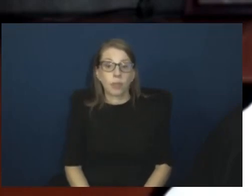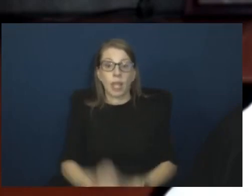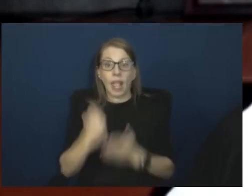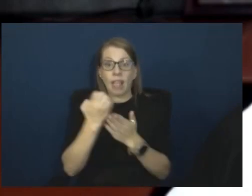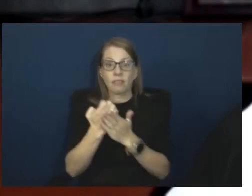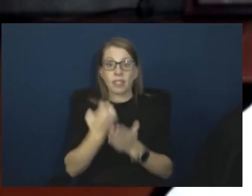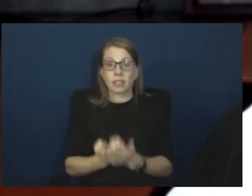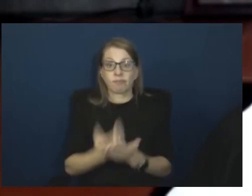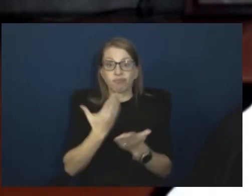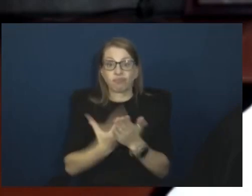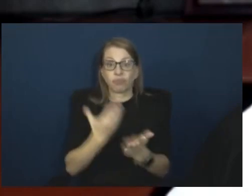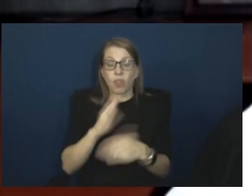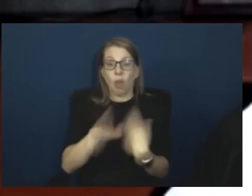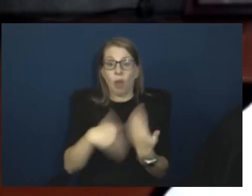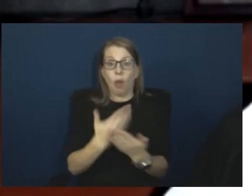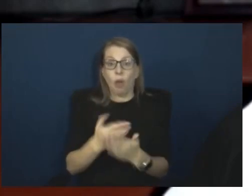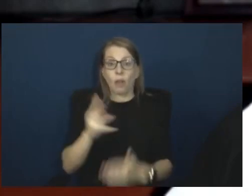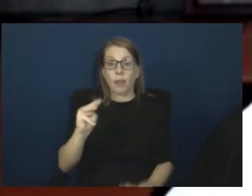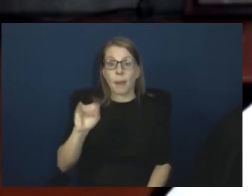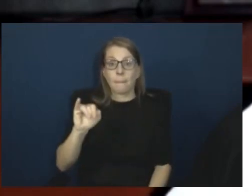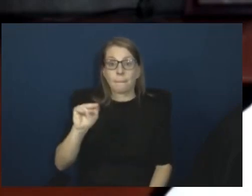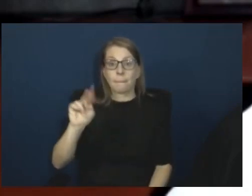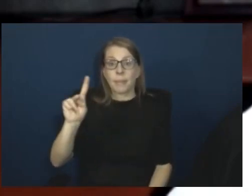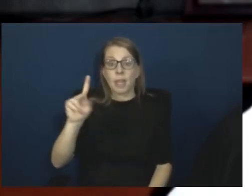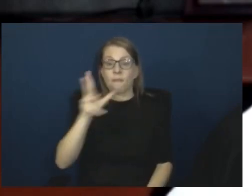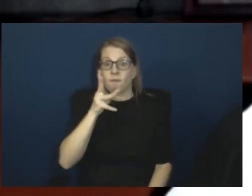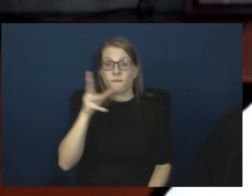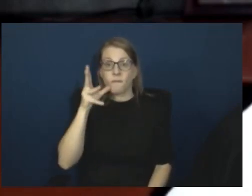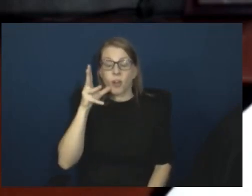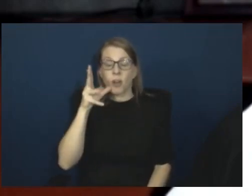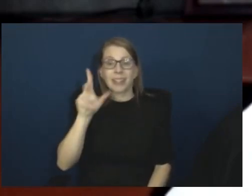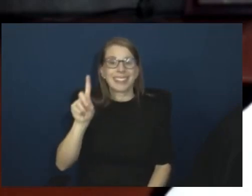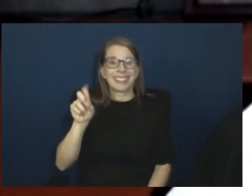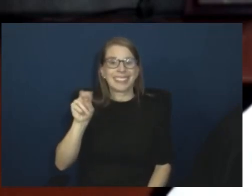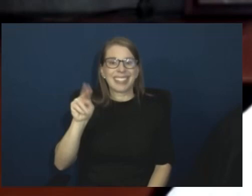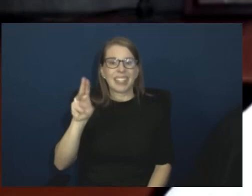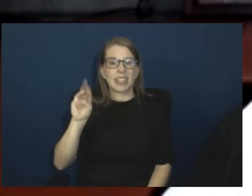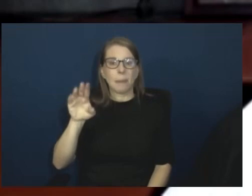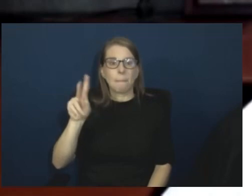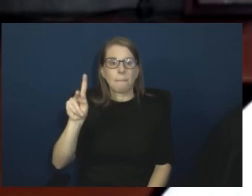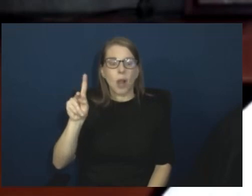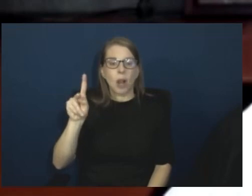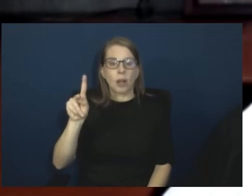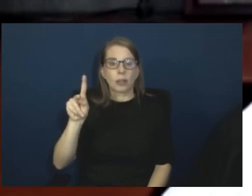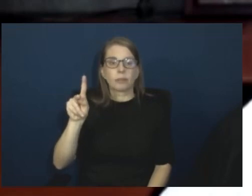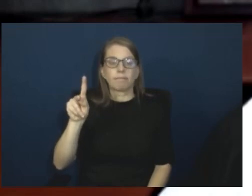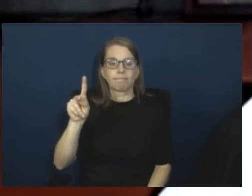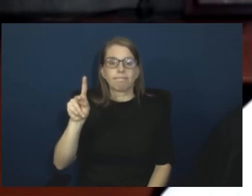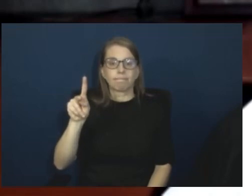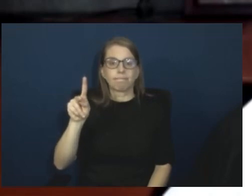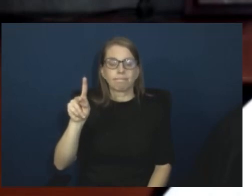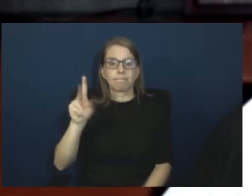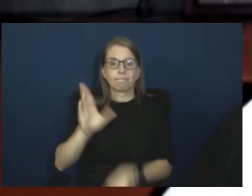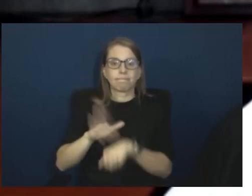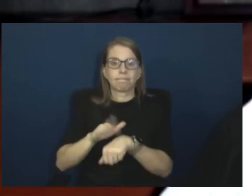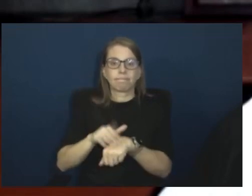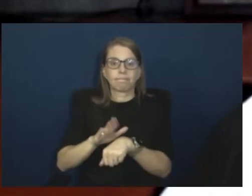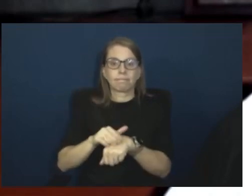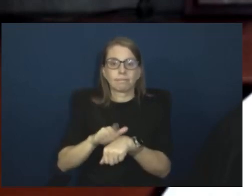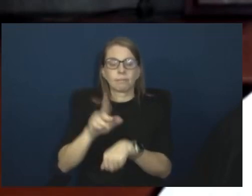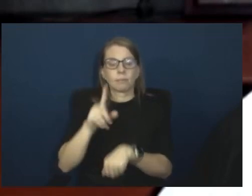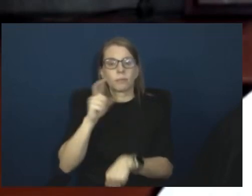mink farms which were affected, or the whole region in Denmark, was culled, because there was